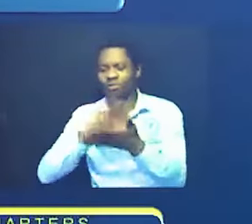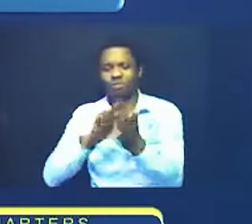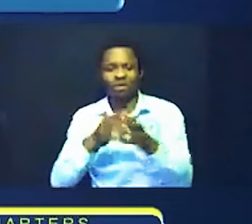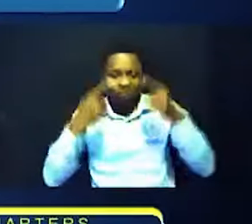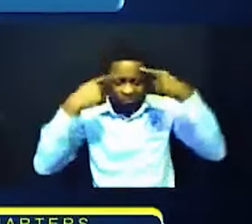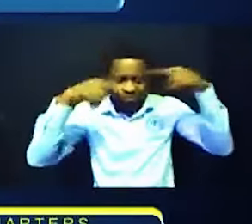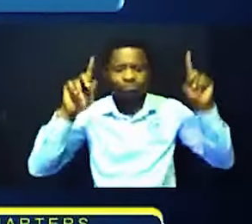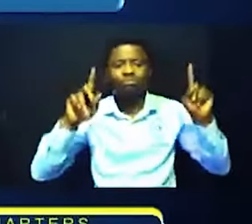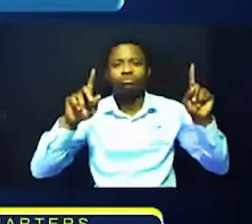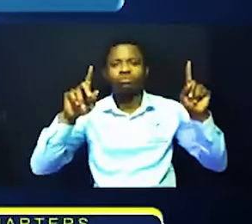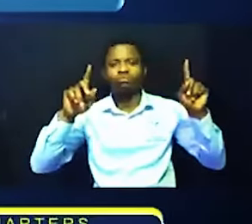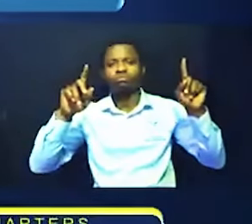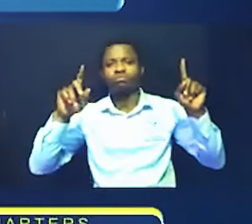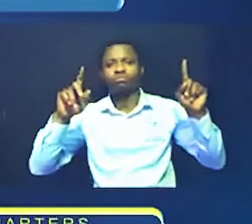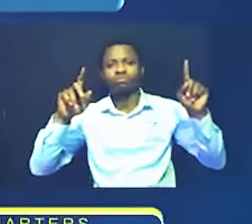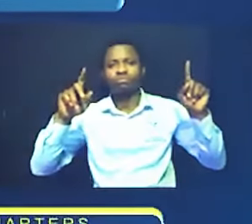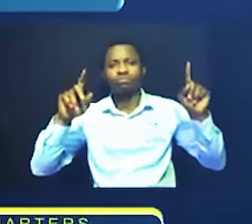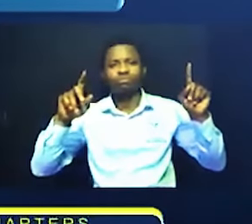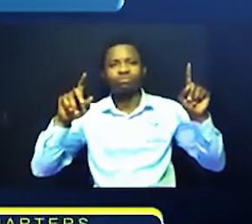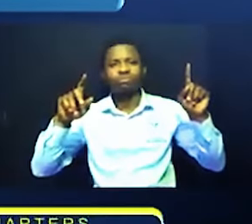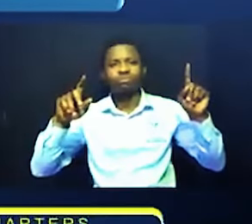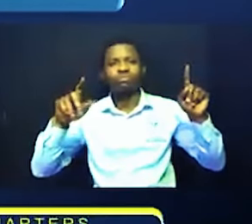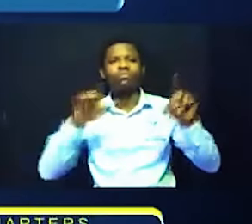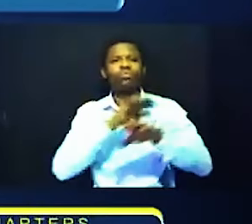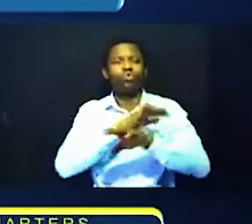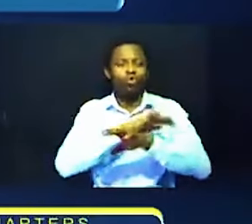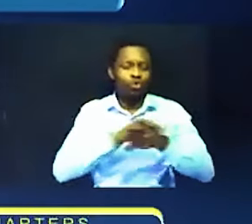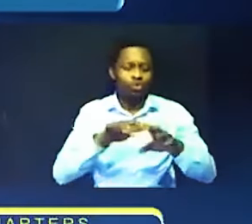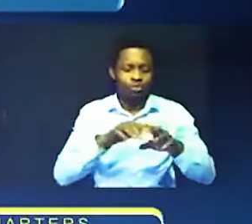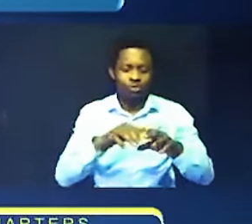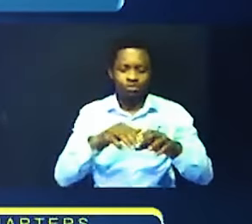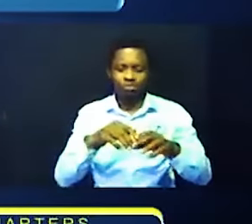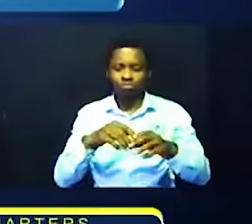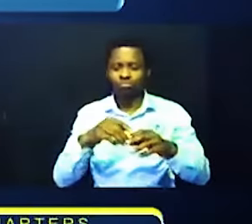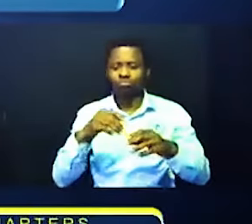no don't Mount blocks against